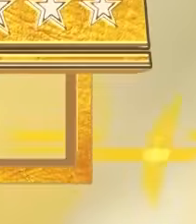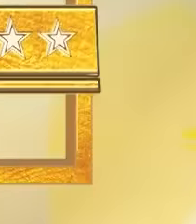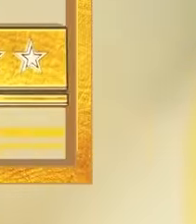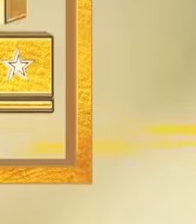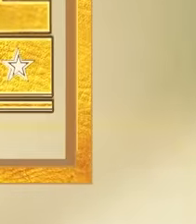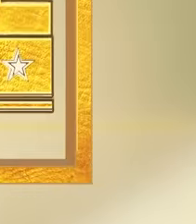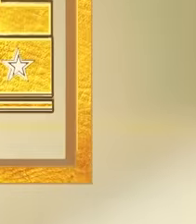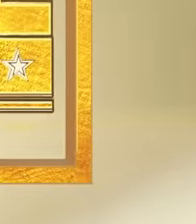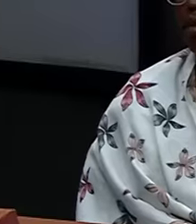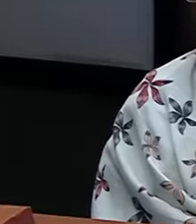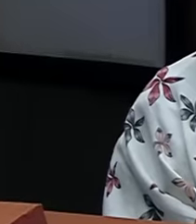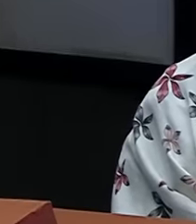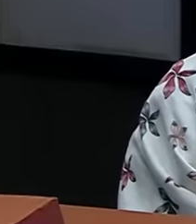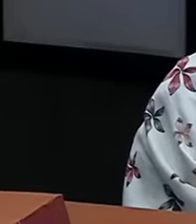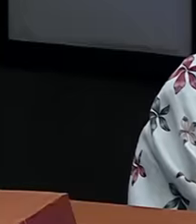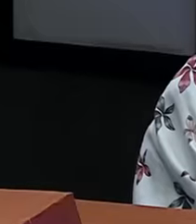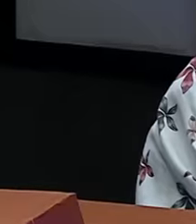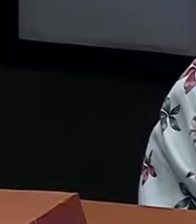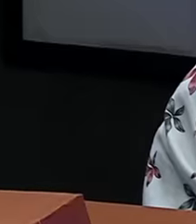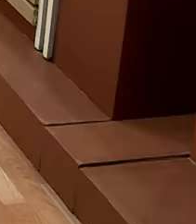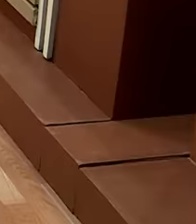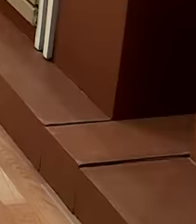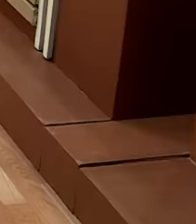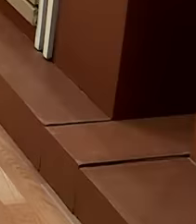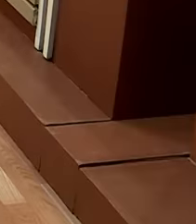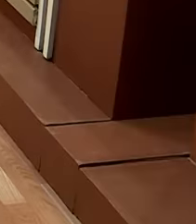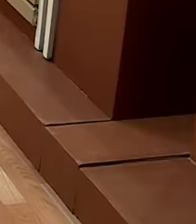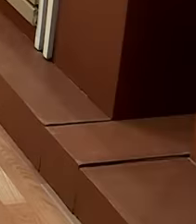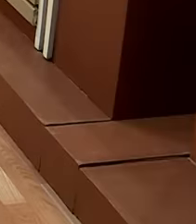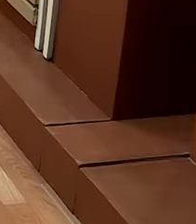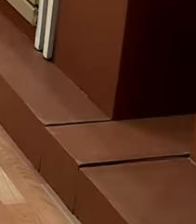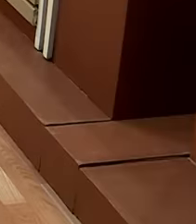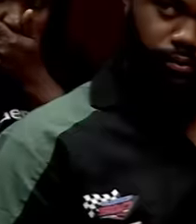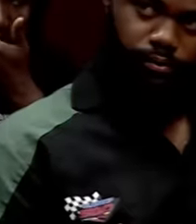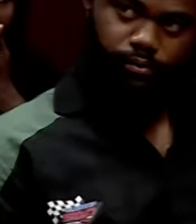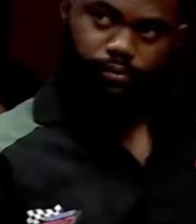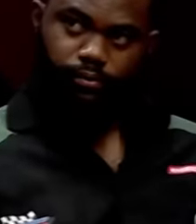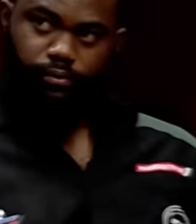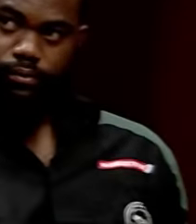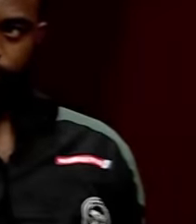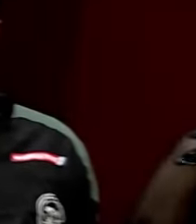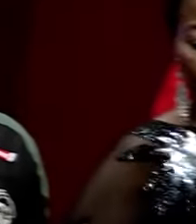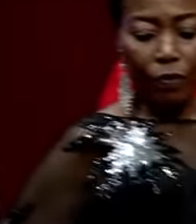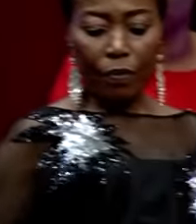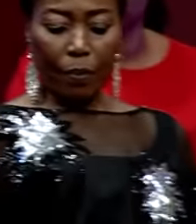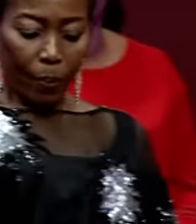Today on the Justice Court, the plaintiff, Ayetura Deborah, is suing her husband for domestic violence.